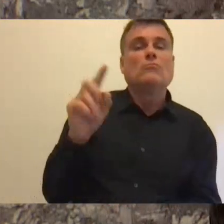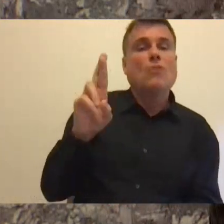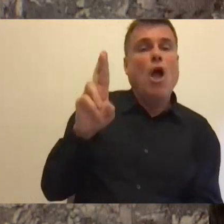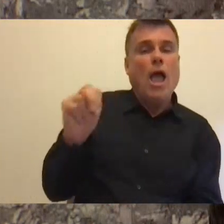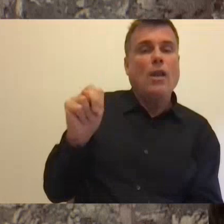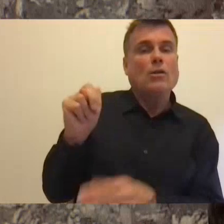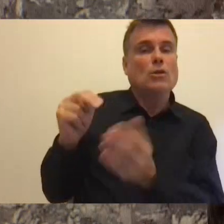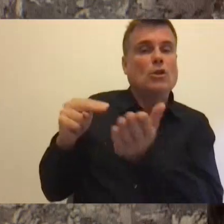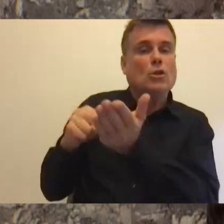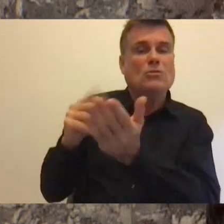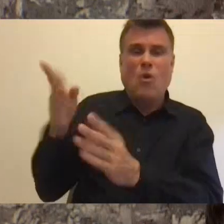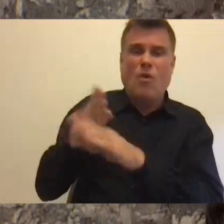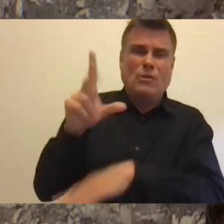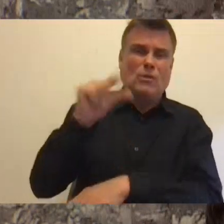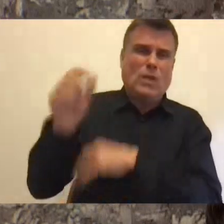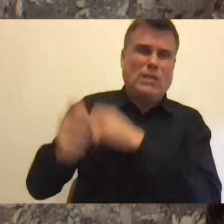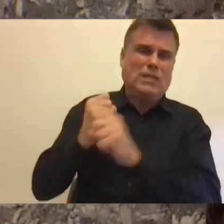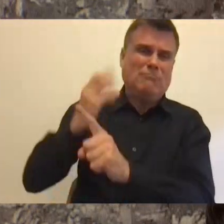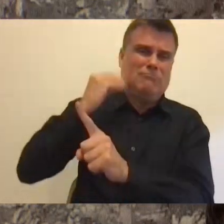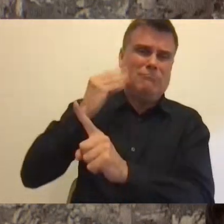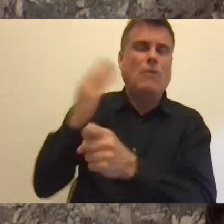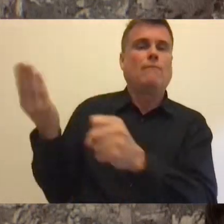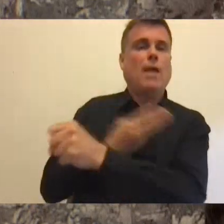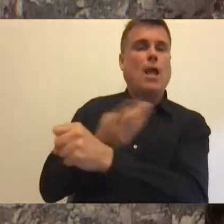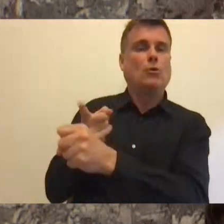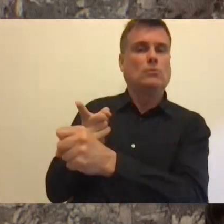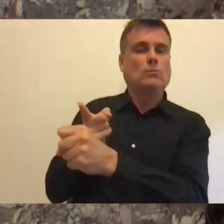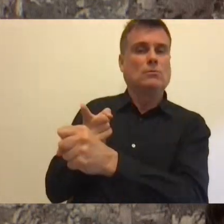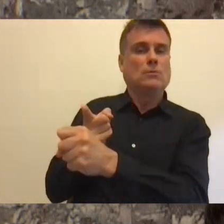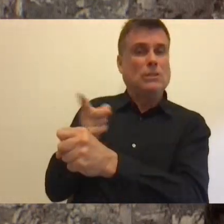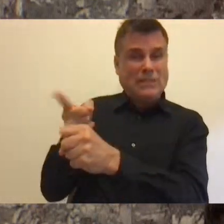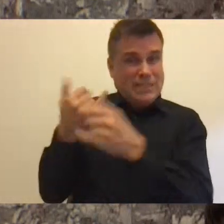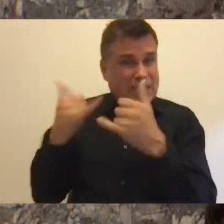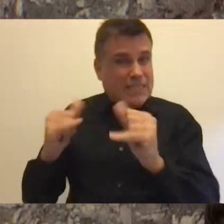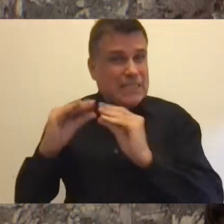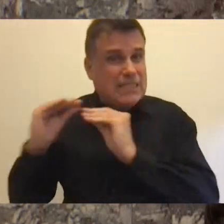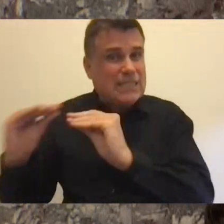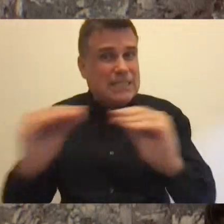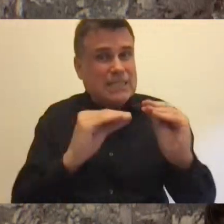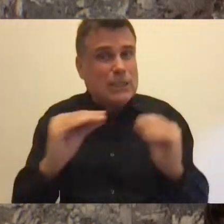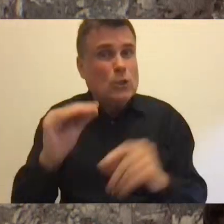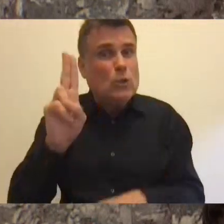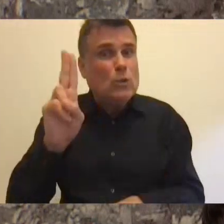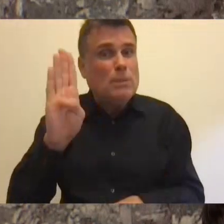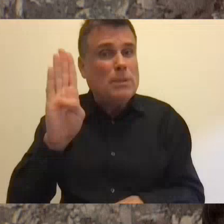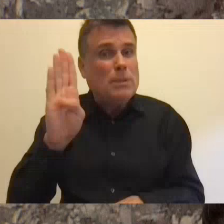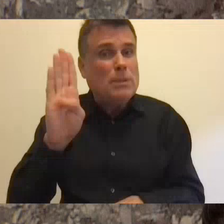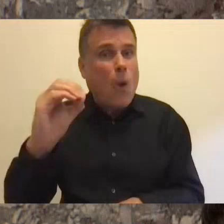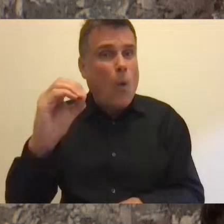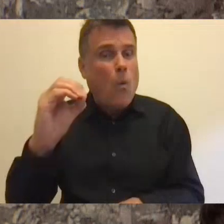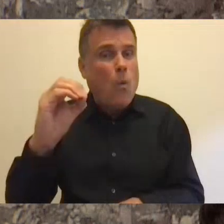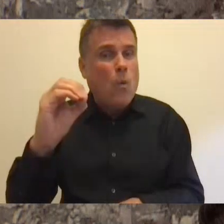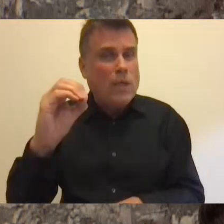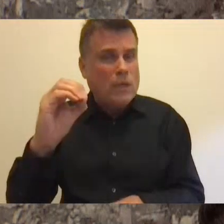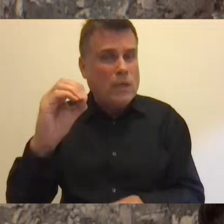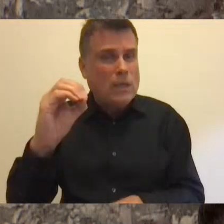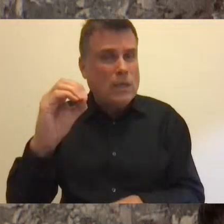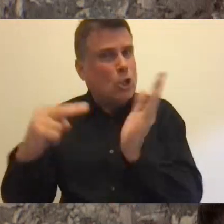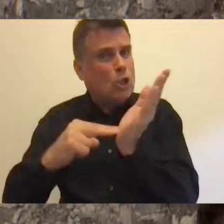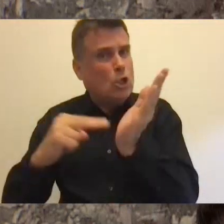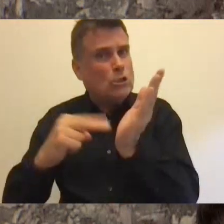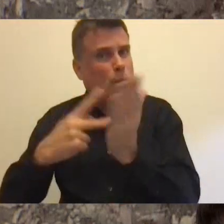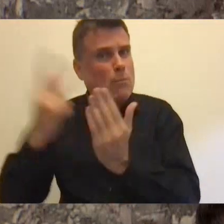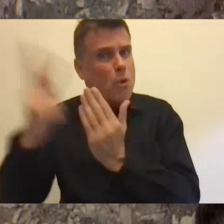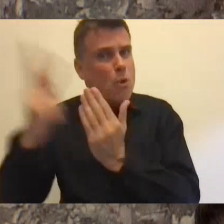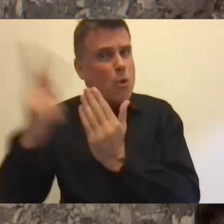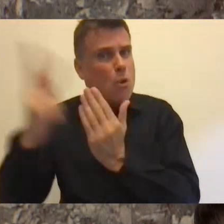is teaching the nursing program at UBC Okanagan in Kelowna. And Linda says, and I quote, "The